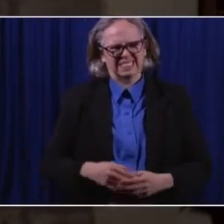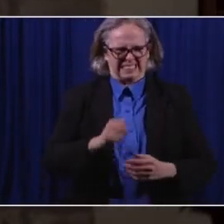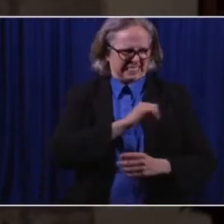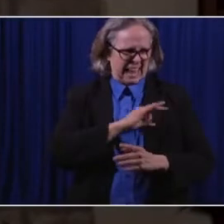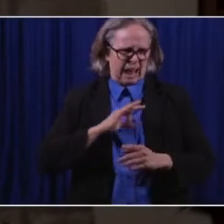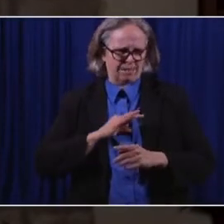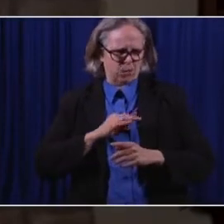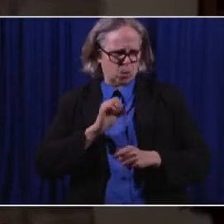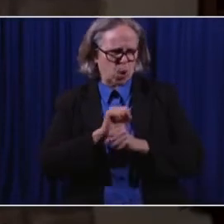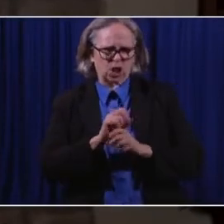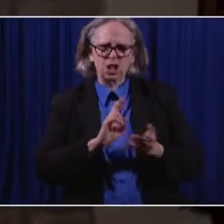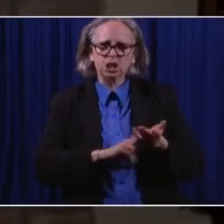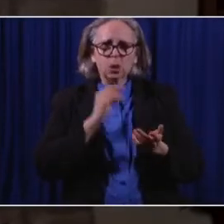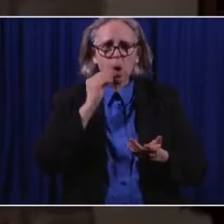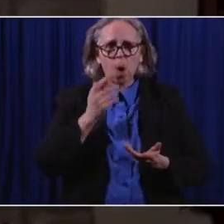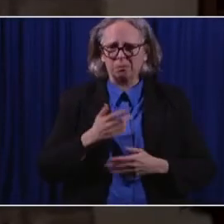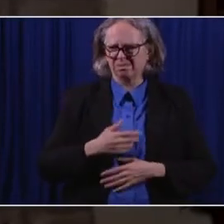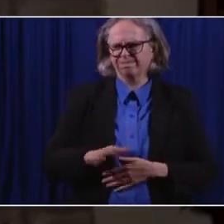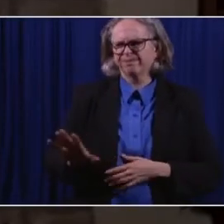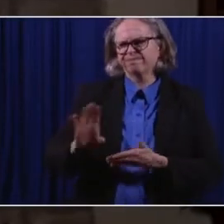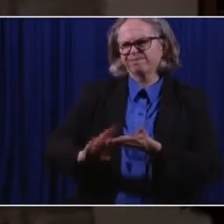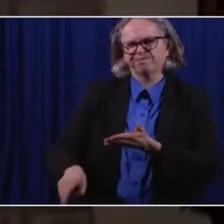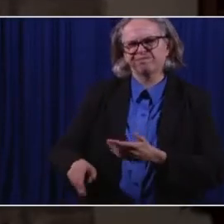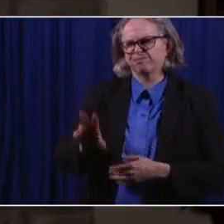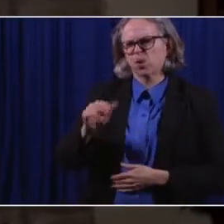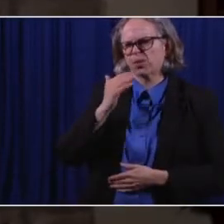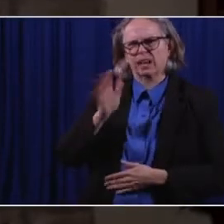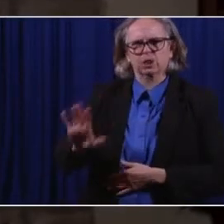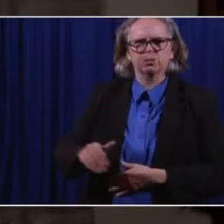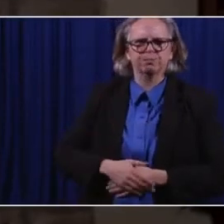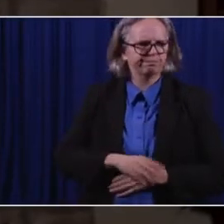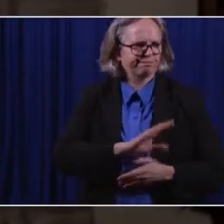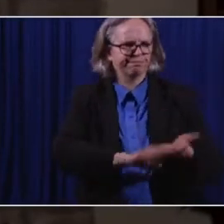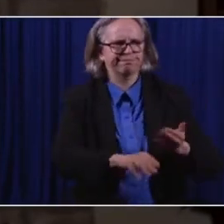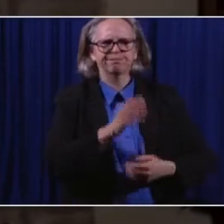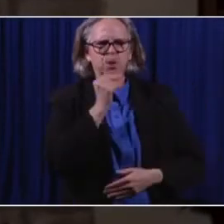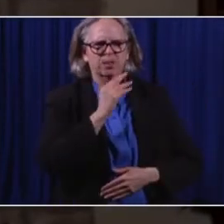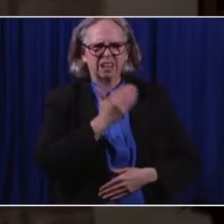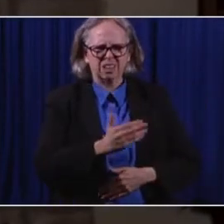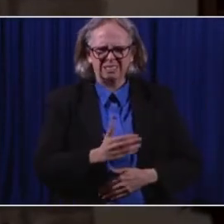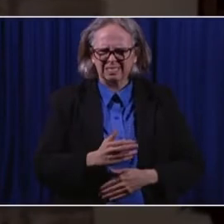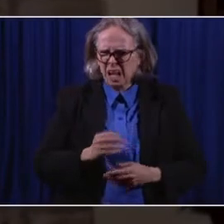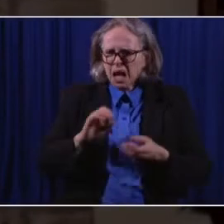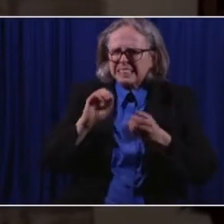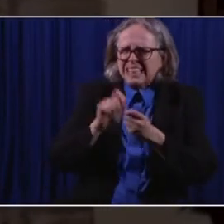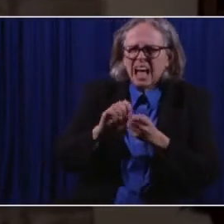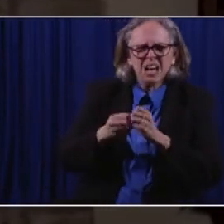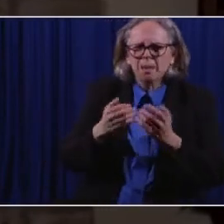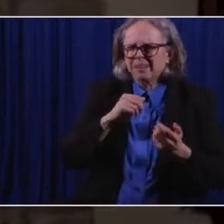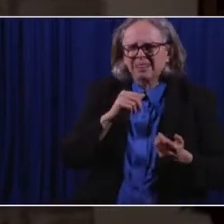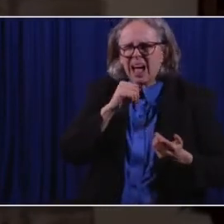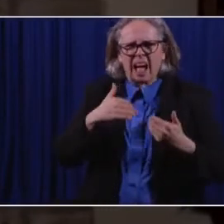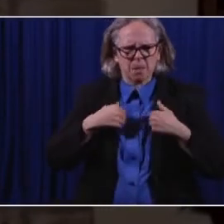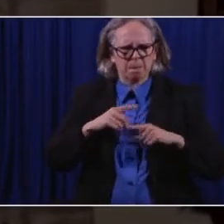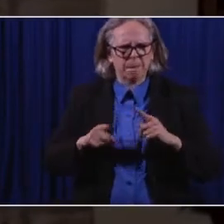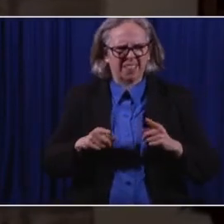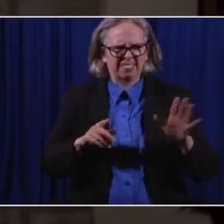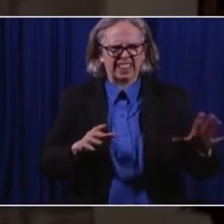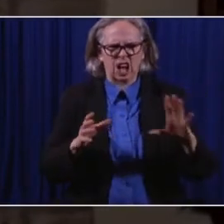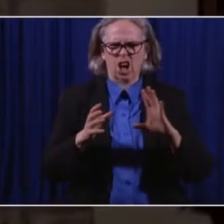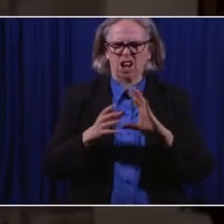I don't have data in front of me, but anecdotally, it looks like we're at somewhere around 40% of staff in nursing